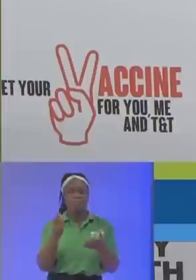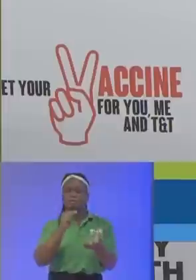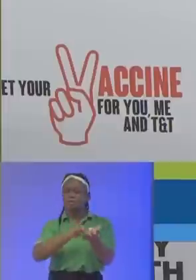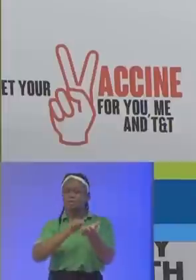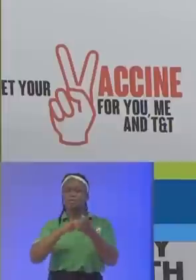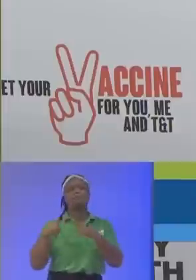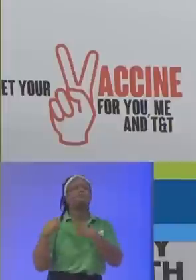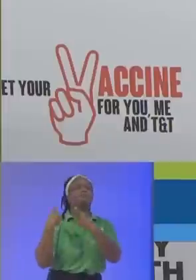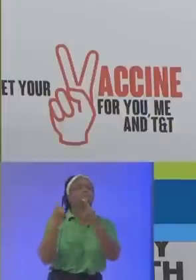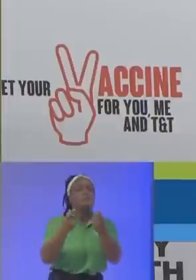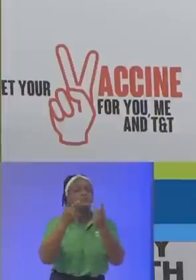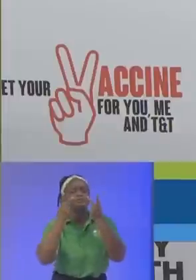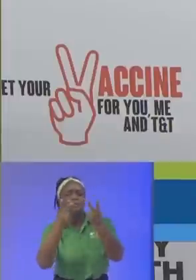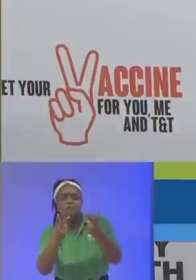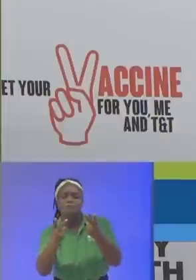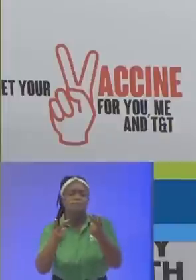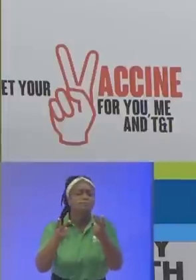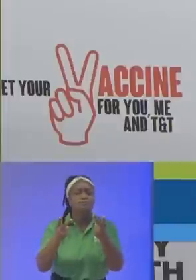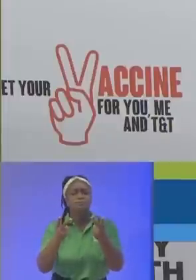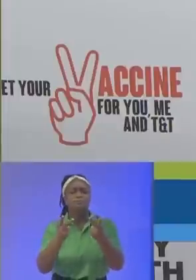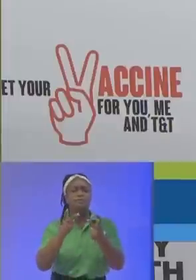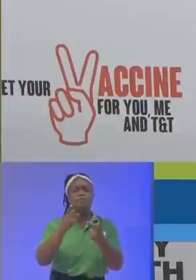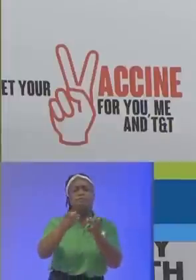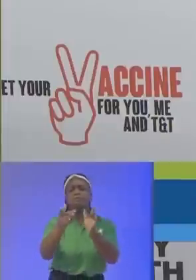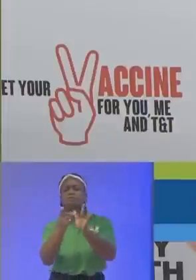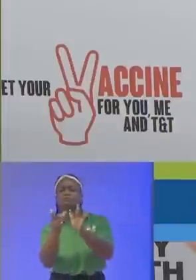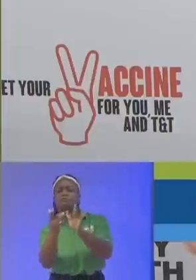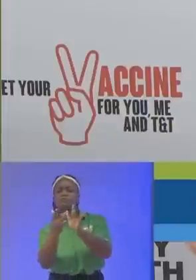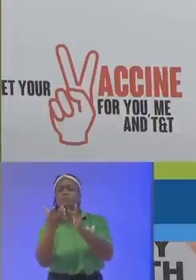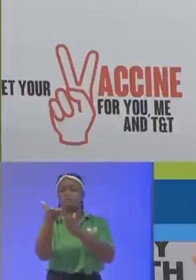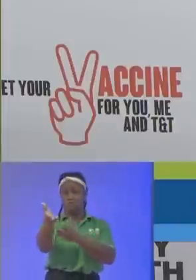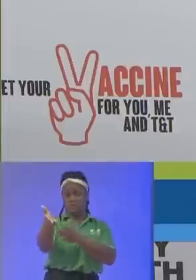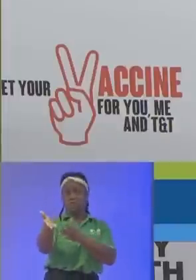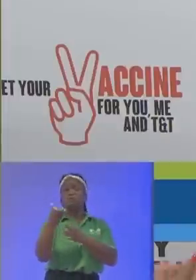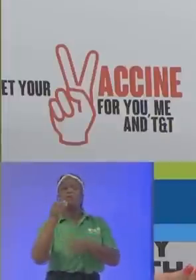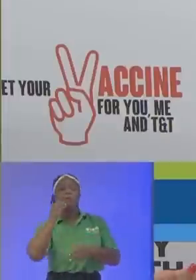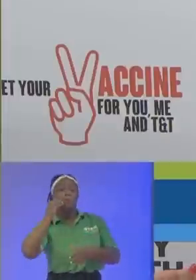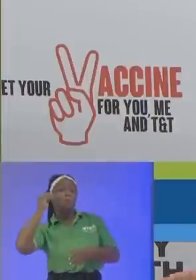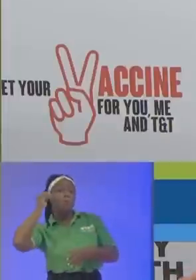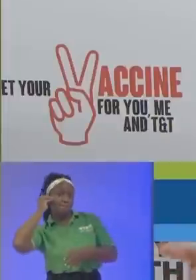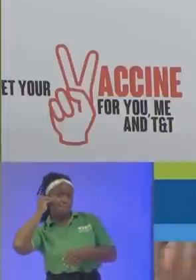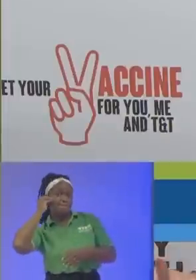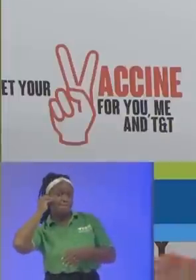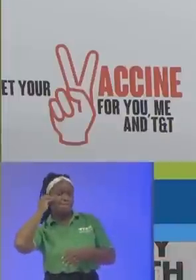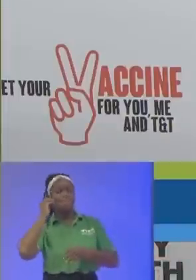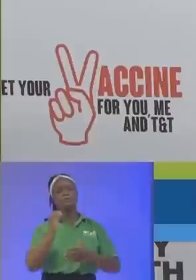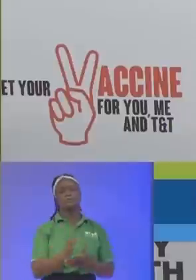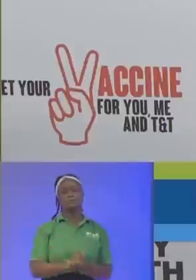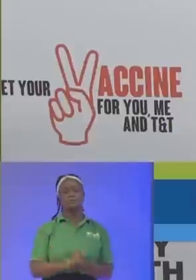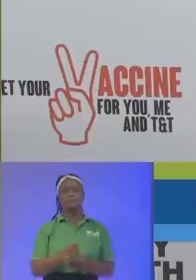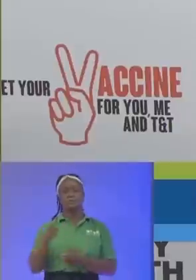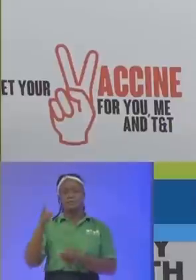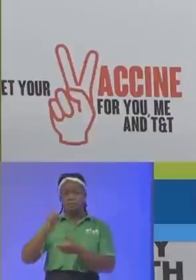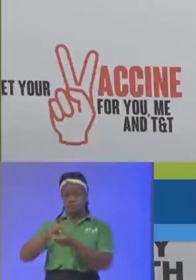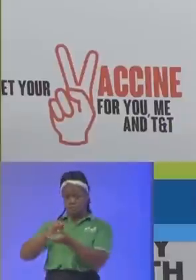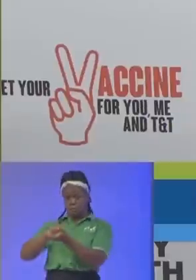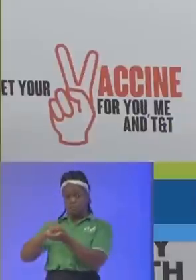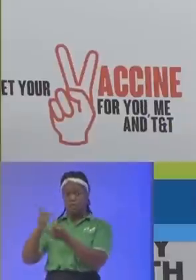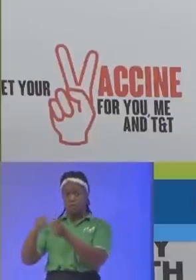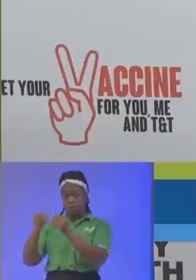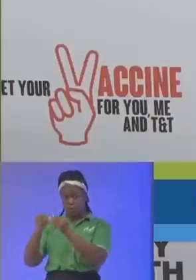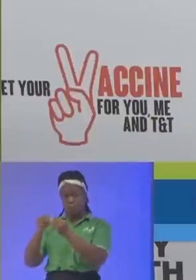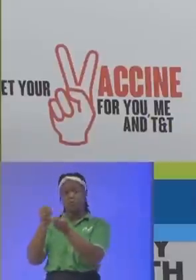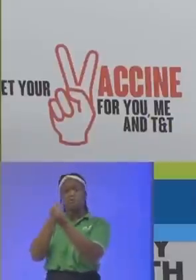visiting, and they would follow up on that child to ensure that they are vaccinated. I know that Nurse Sukchan can provide more detail given her role and